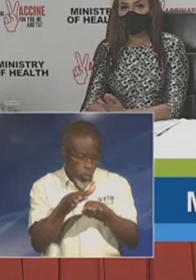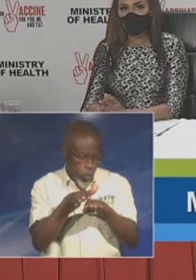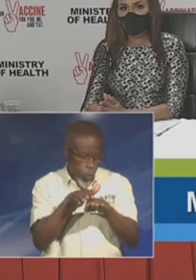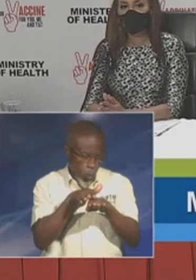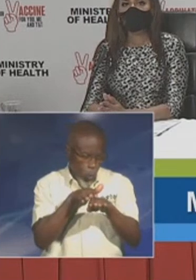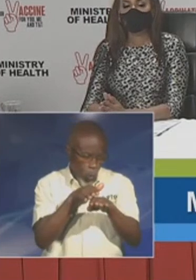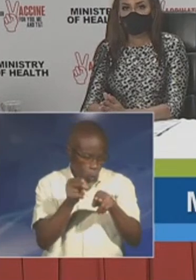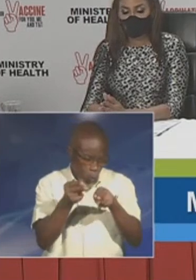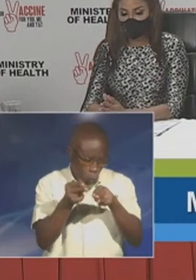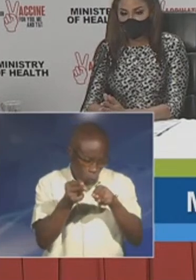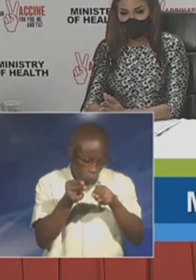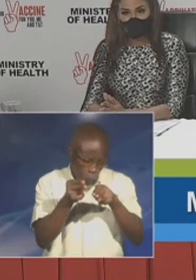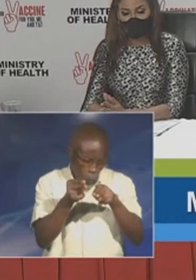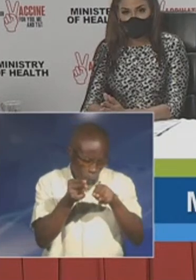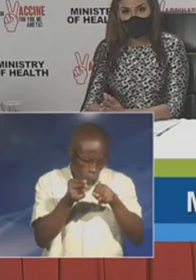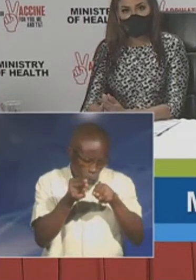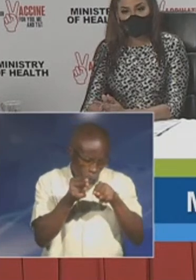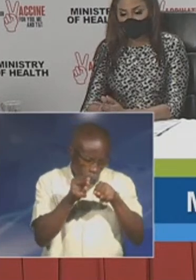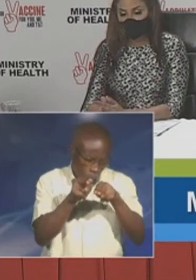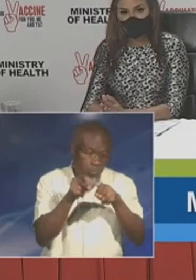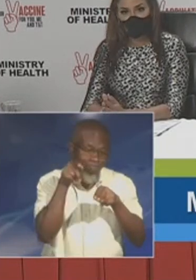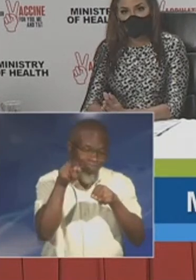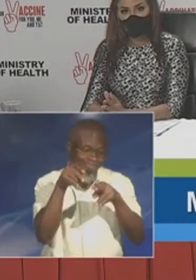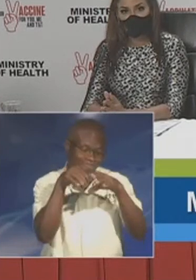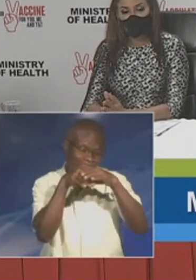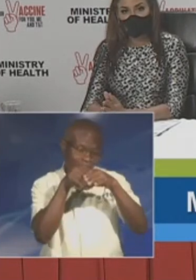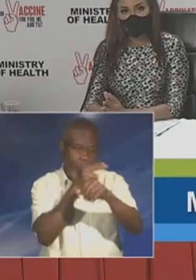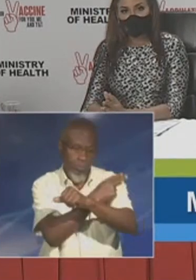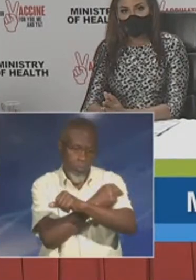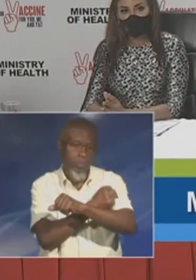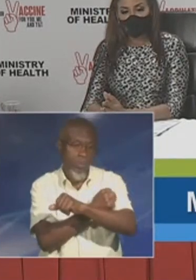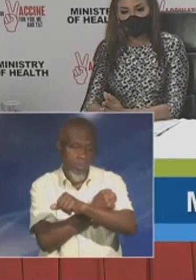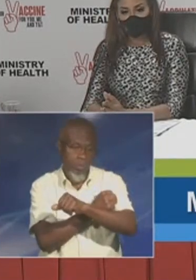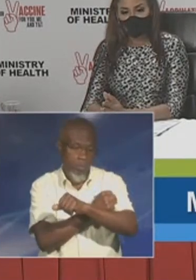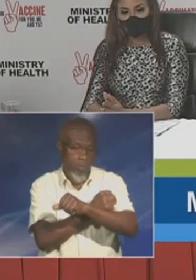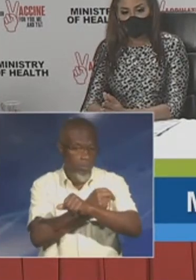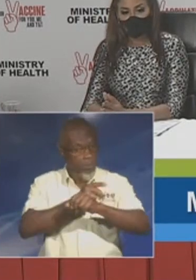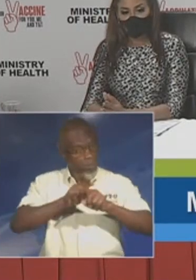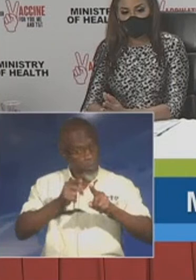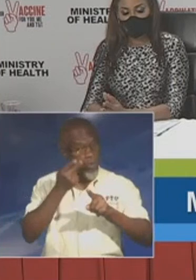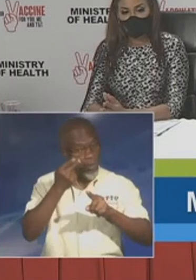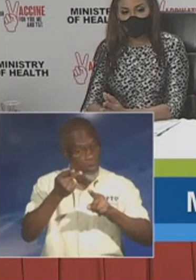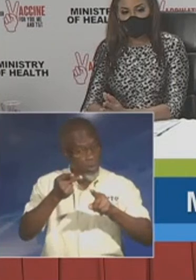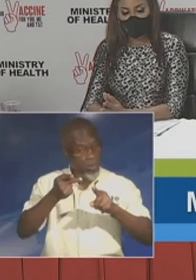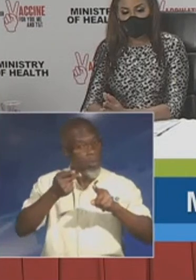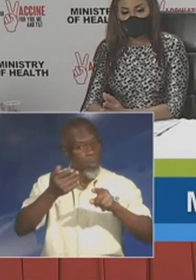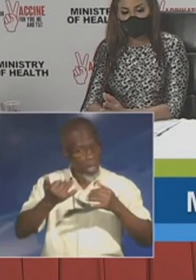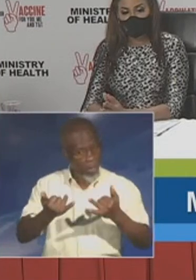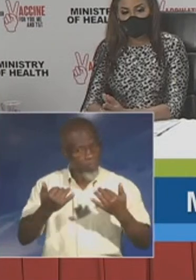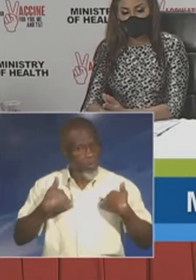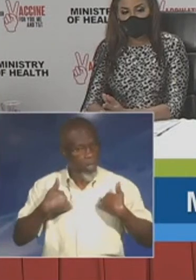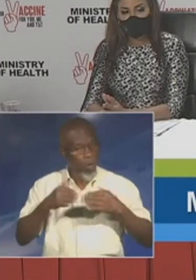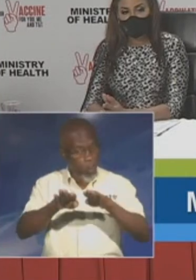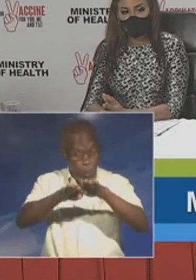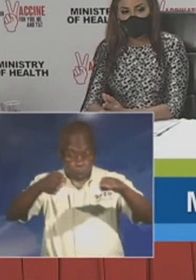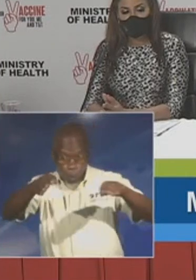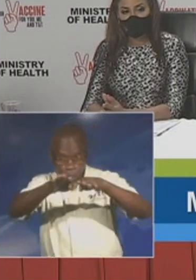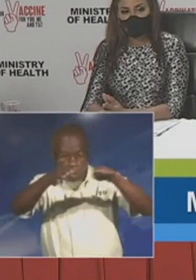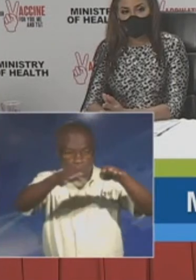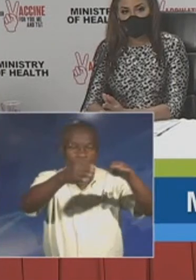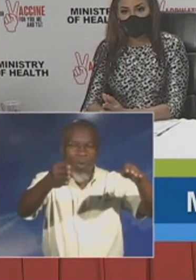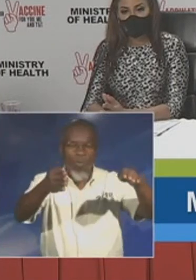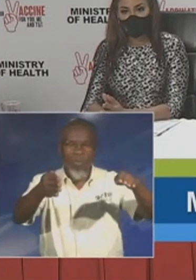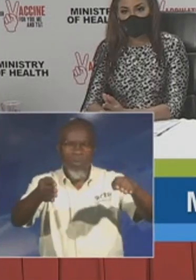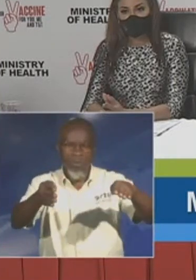against the level of that opening up that we've done, which is quite a wide opening up, would you say that case management